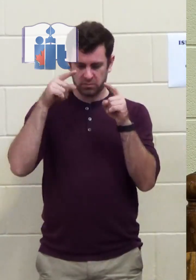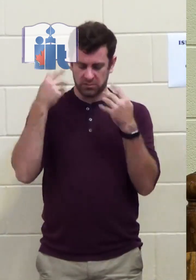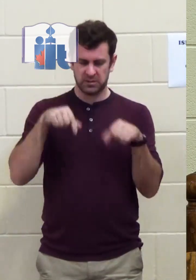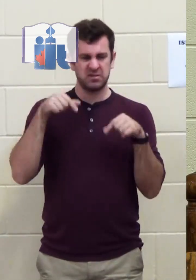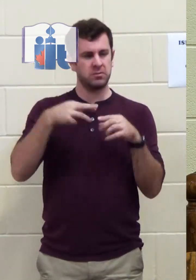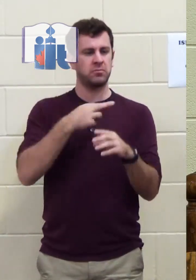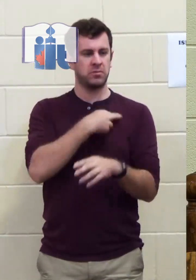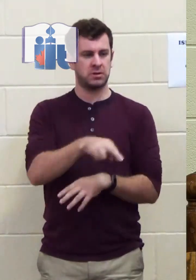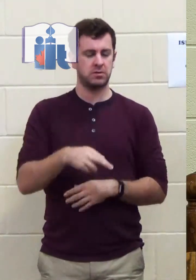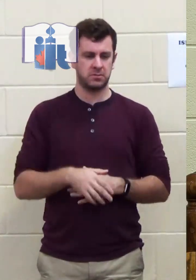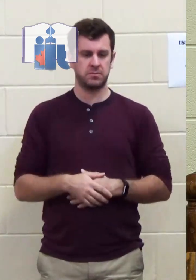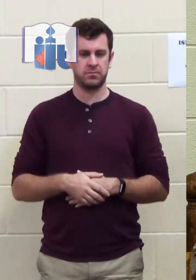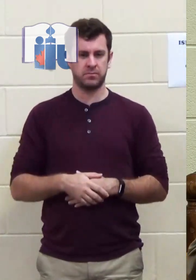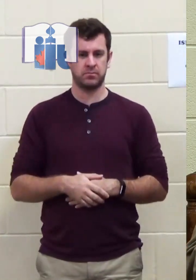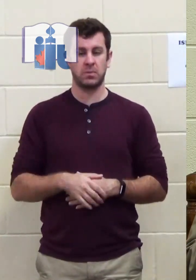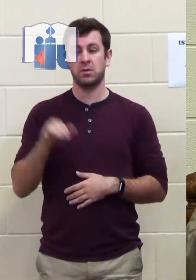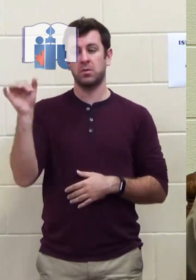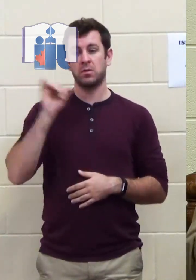Let us also